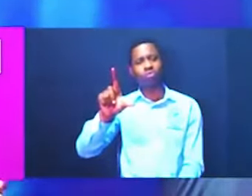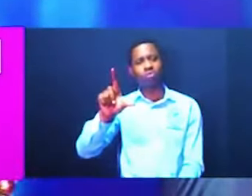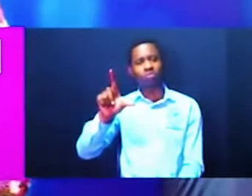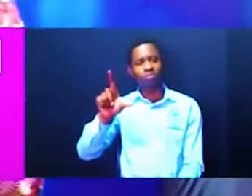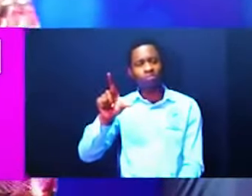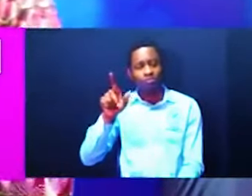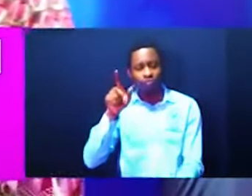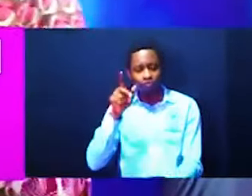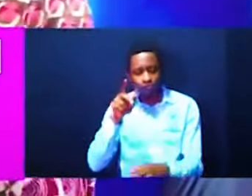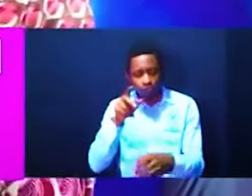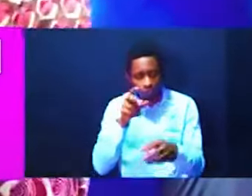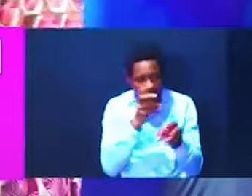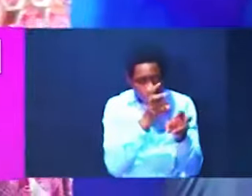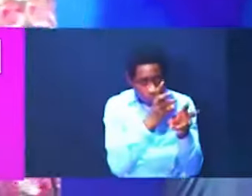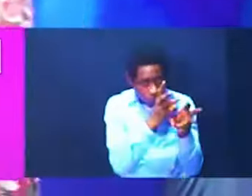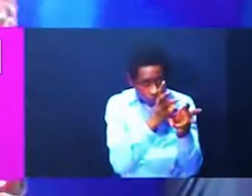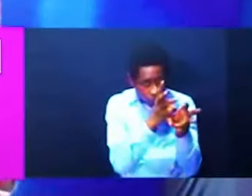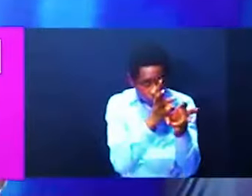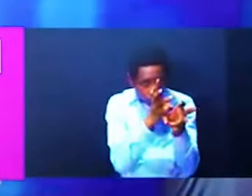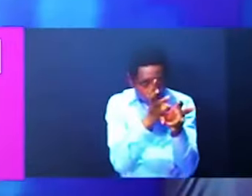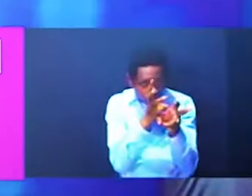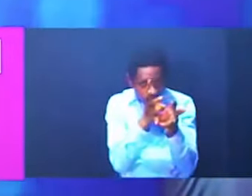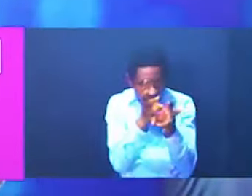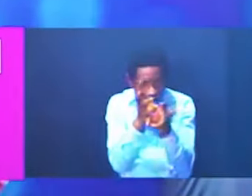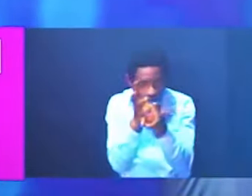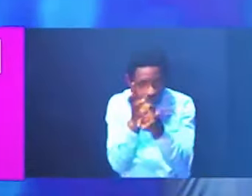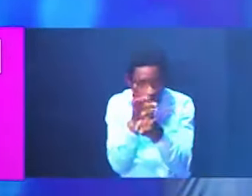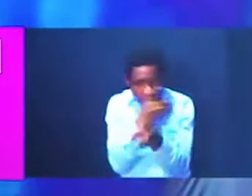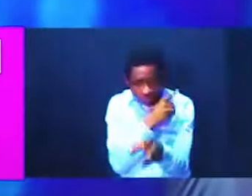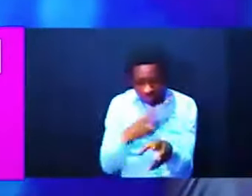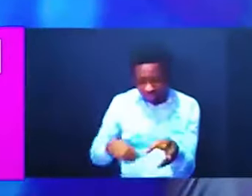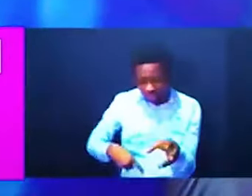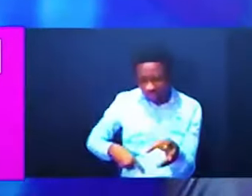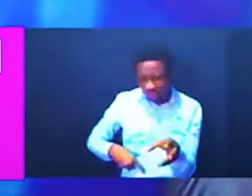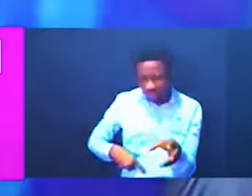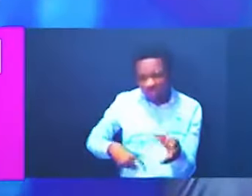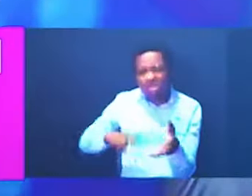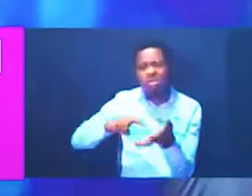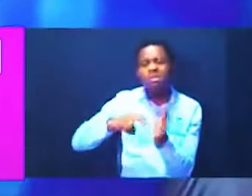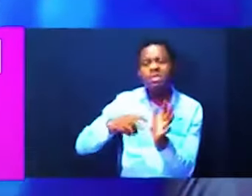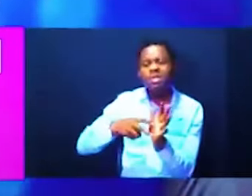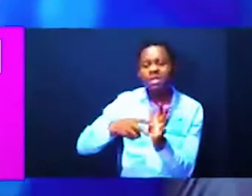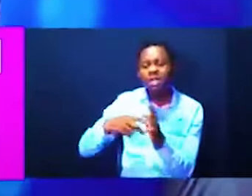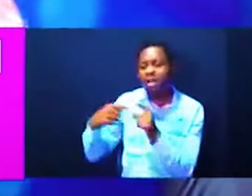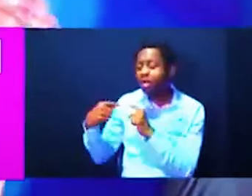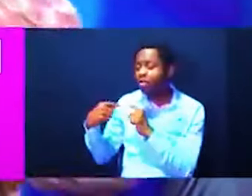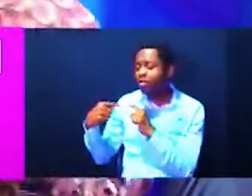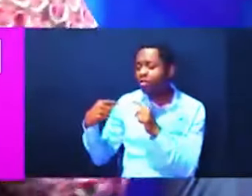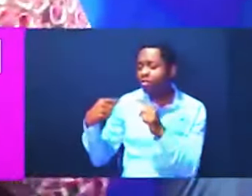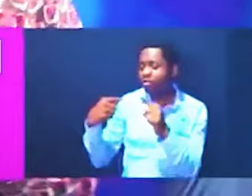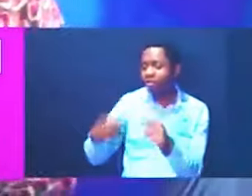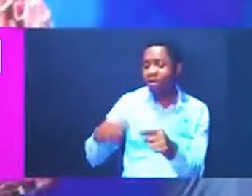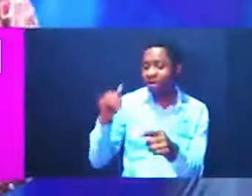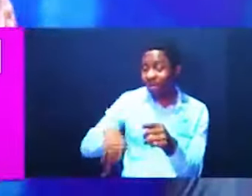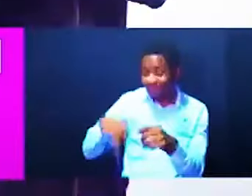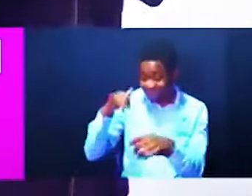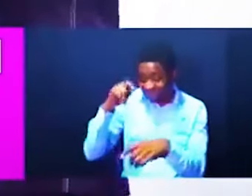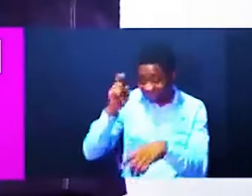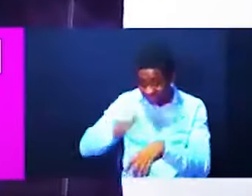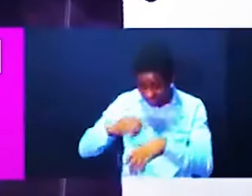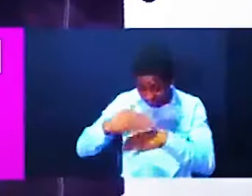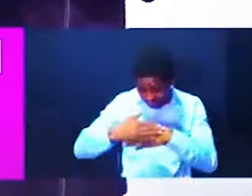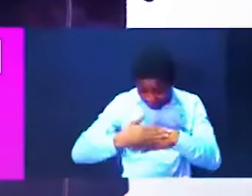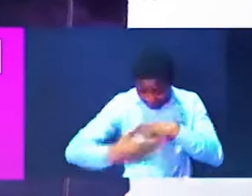let that bitter feeling. He never let it go. Charles Emily said, if we dano ara